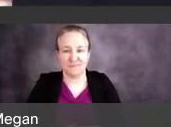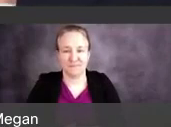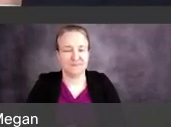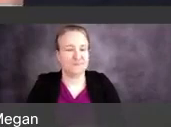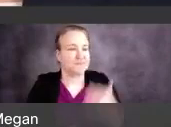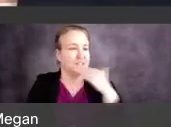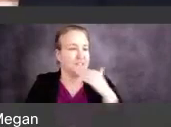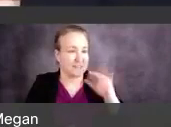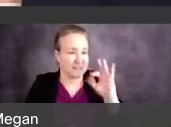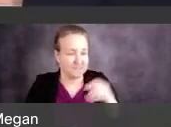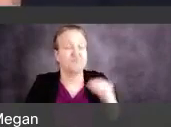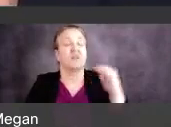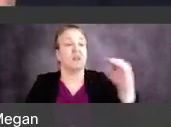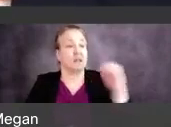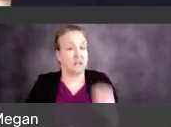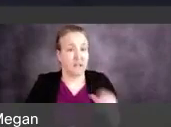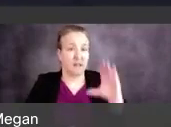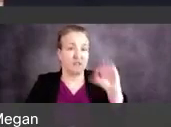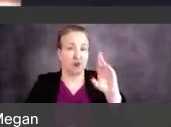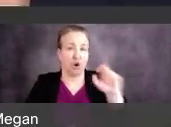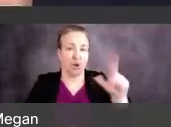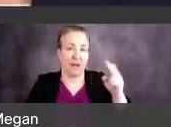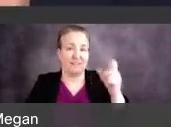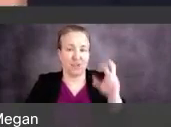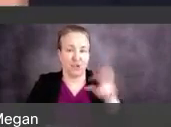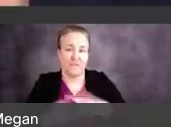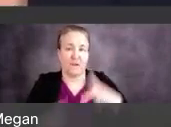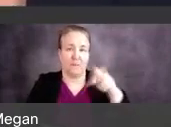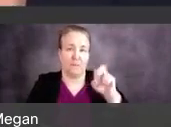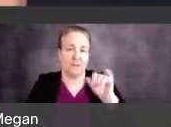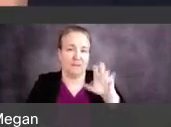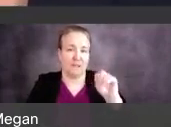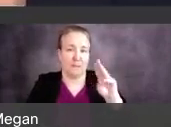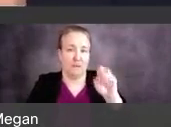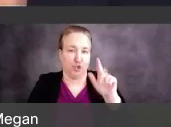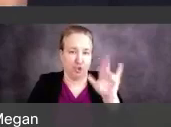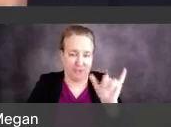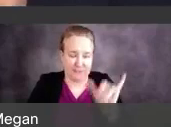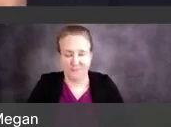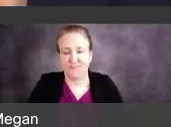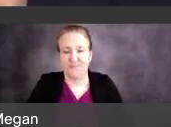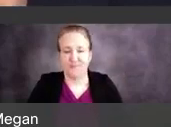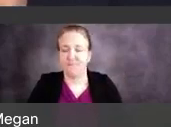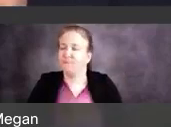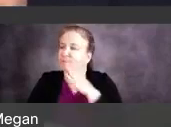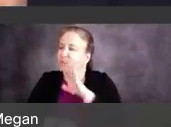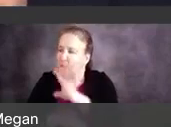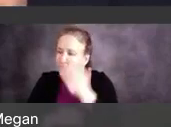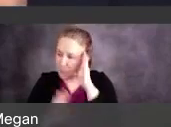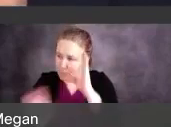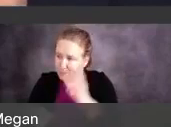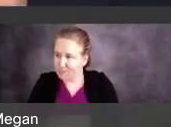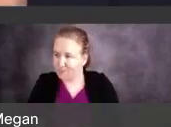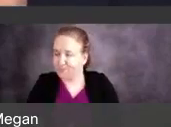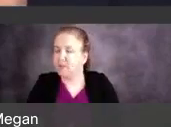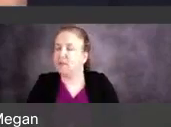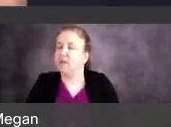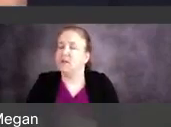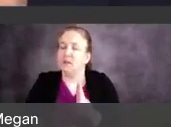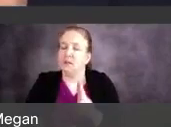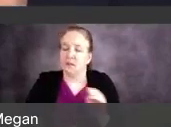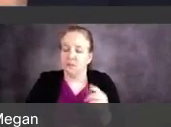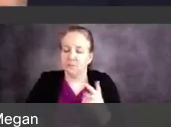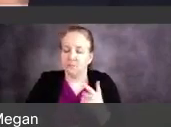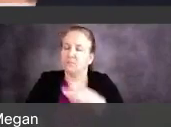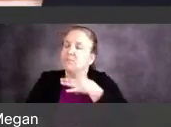Thanks, Jim. Next, we'll go to Carl Hessler from the Pottstown Mercury. Afternoon, Commissioners. Have